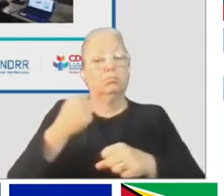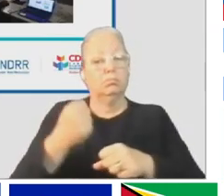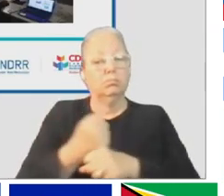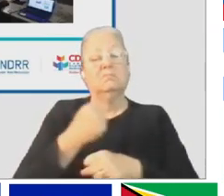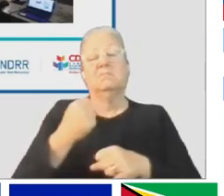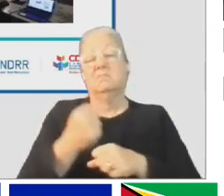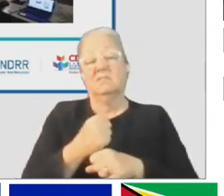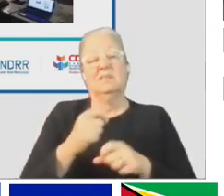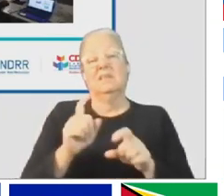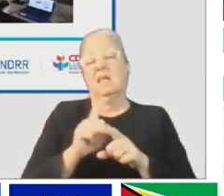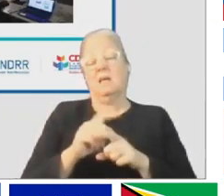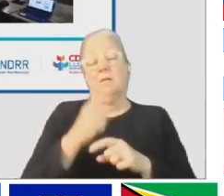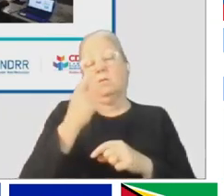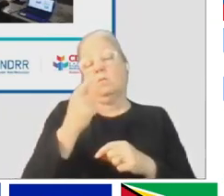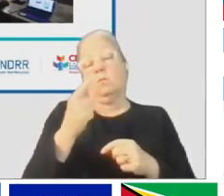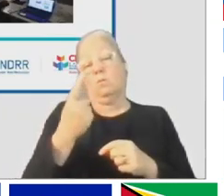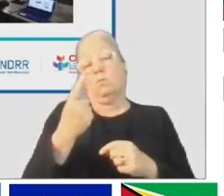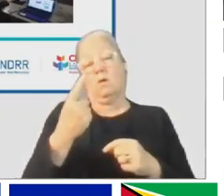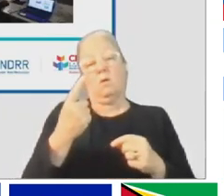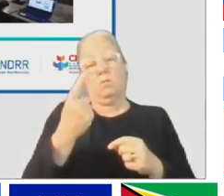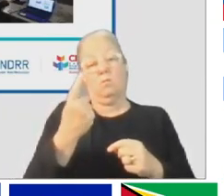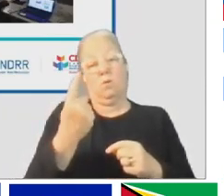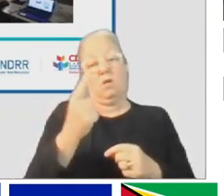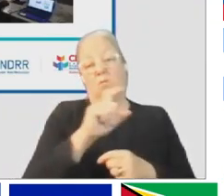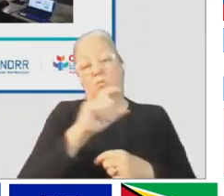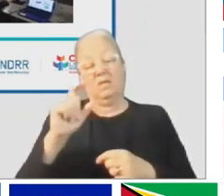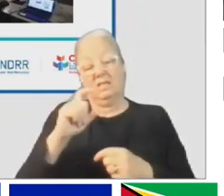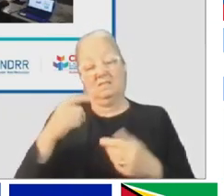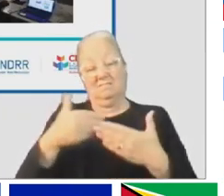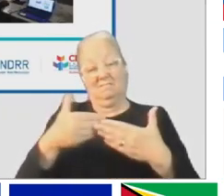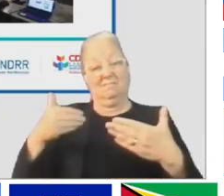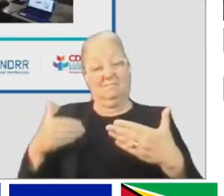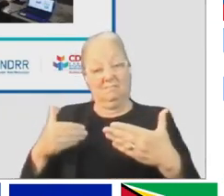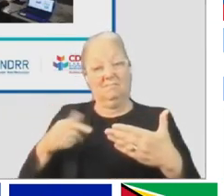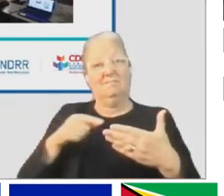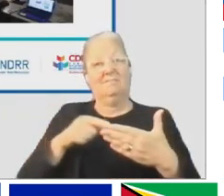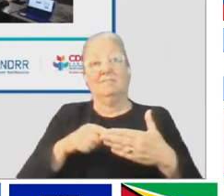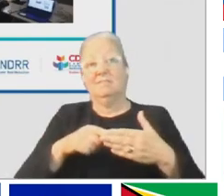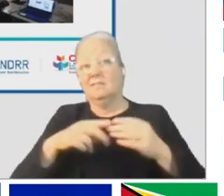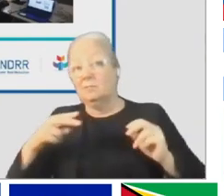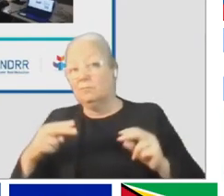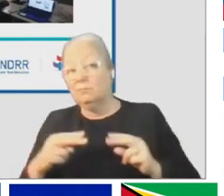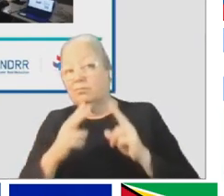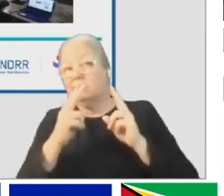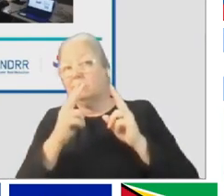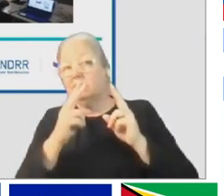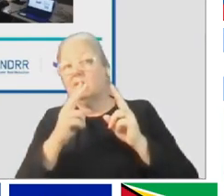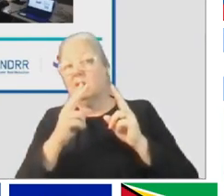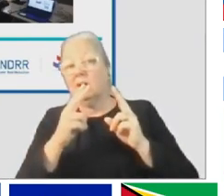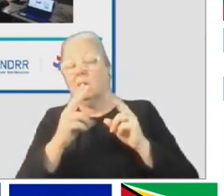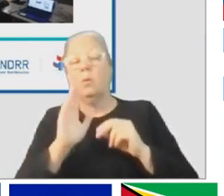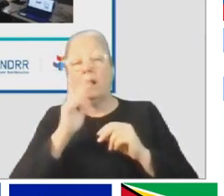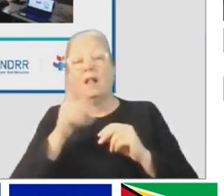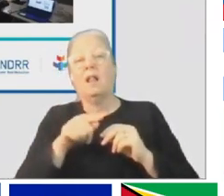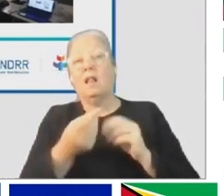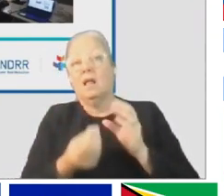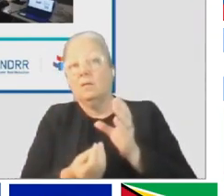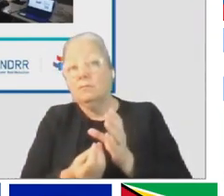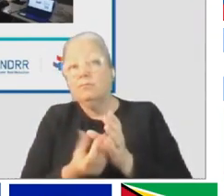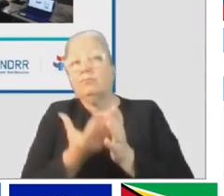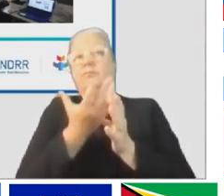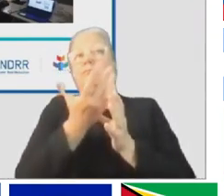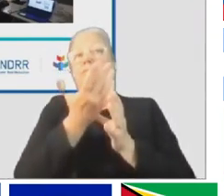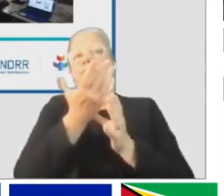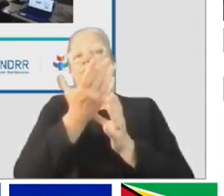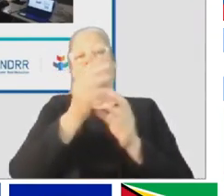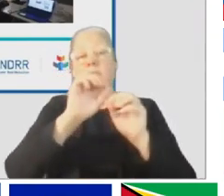volcano showed signs of going into a more explosive phase.